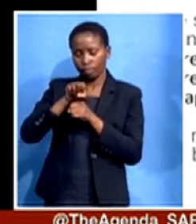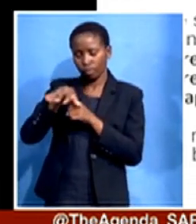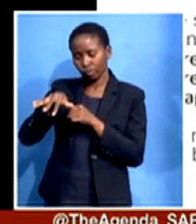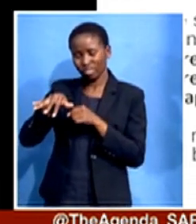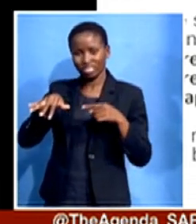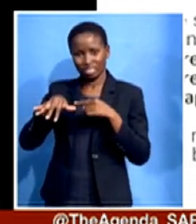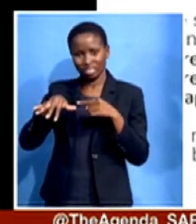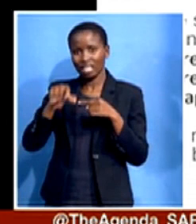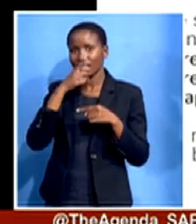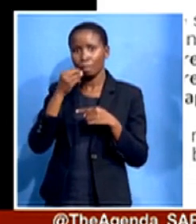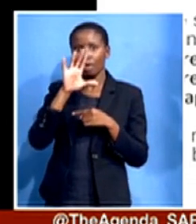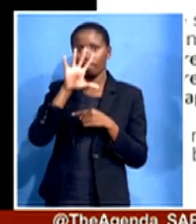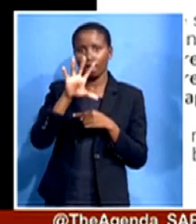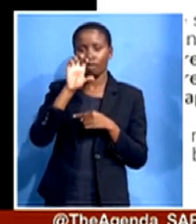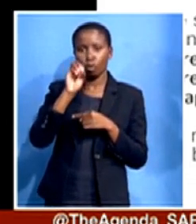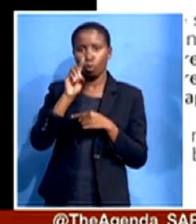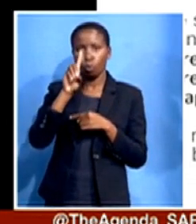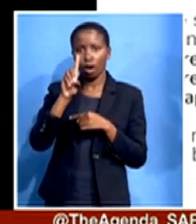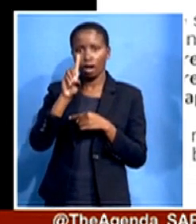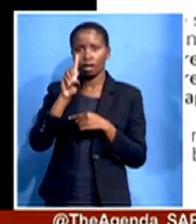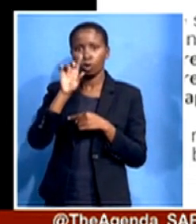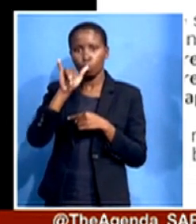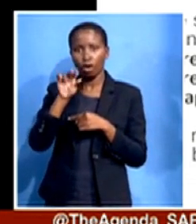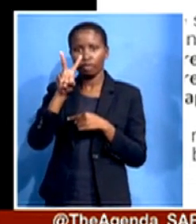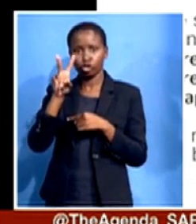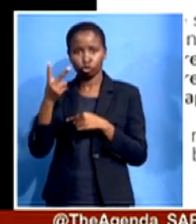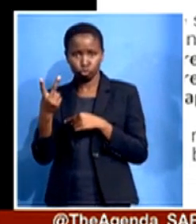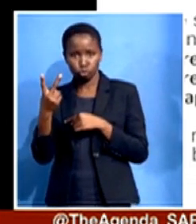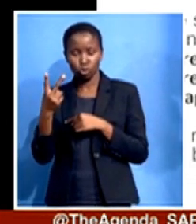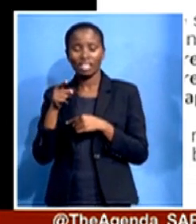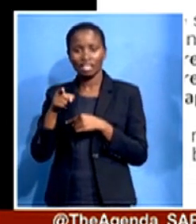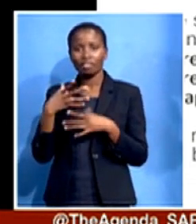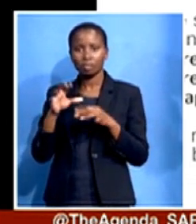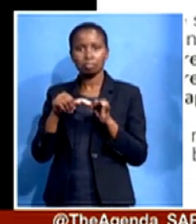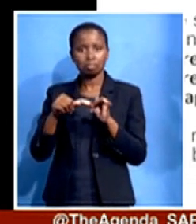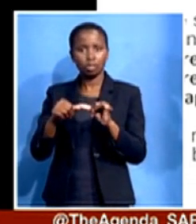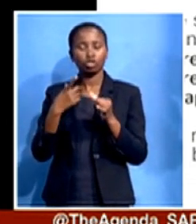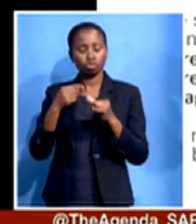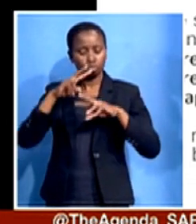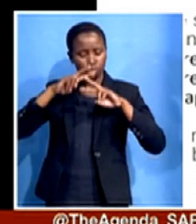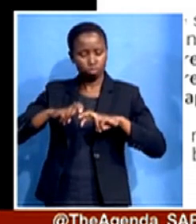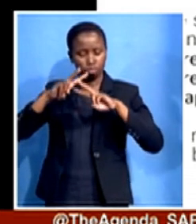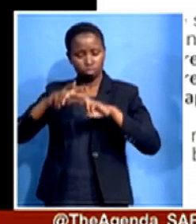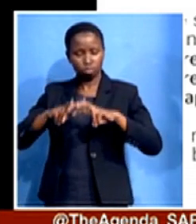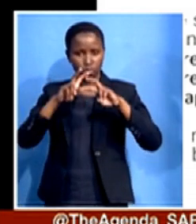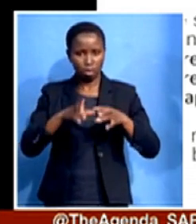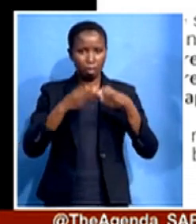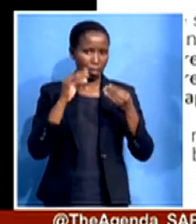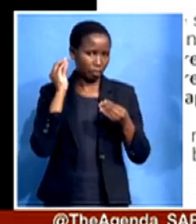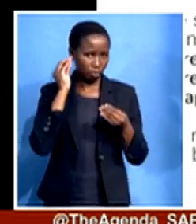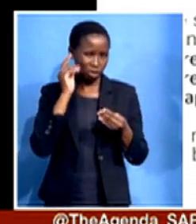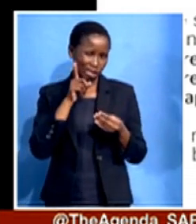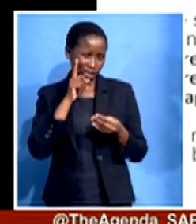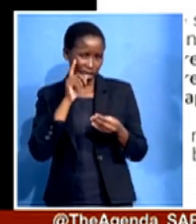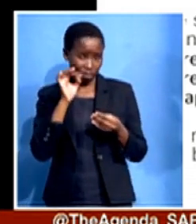501YV2. And then they continued with future studies to gather data on whether there is any clinical and epidemiological